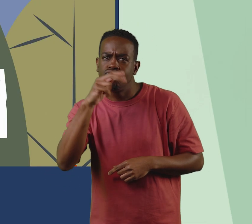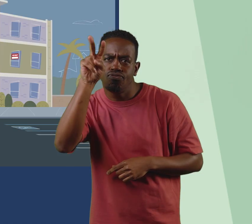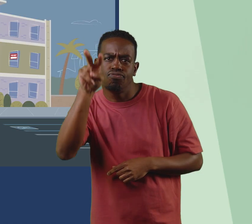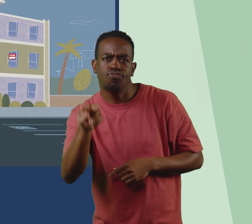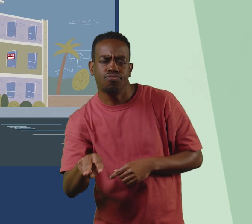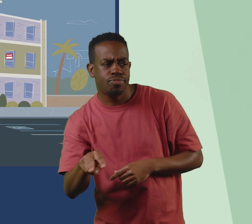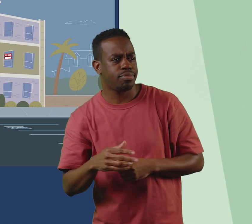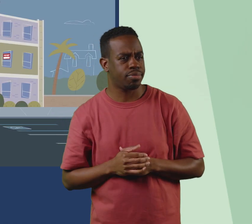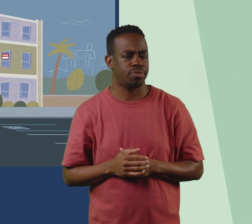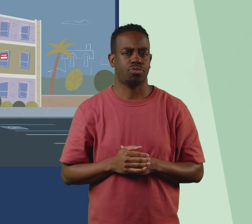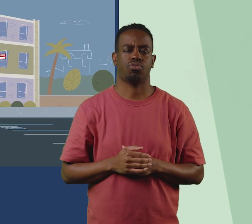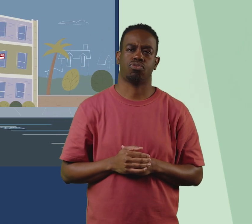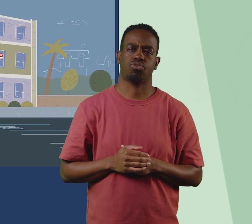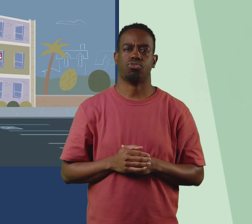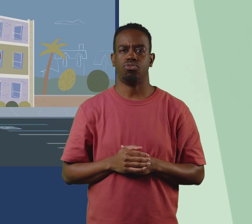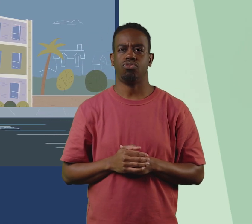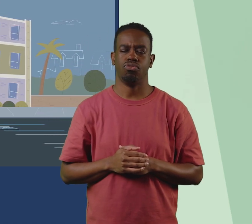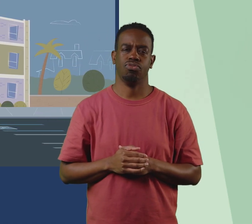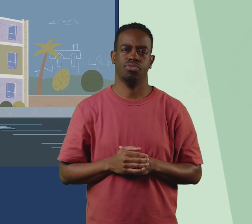places.